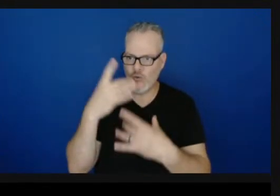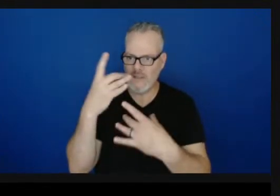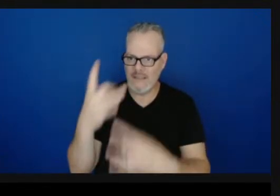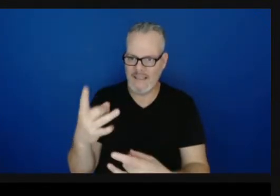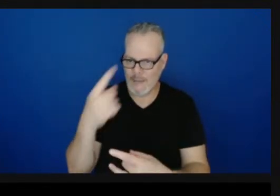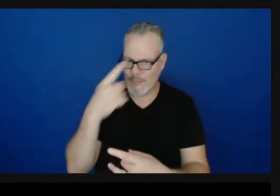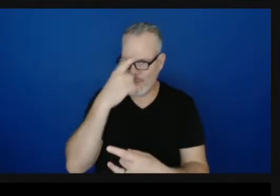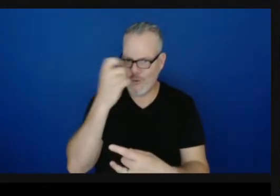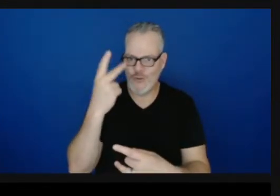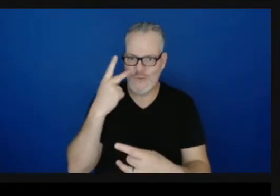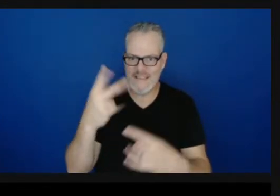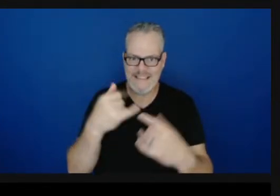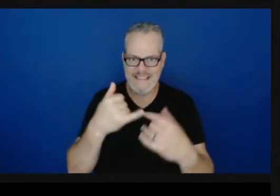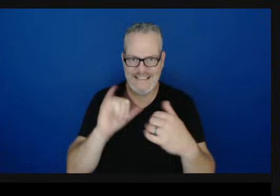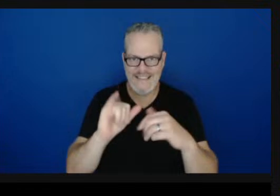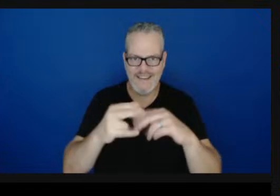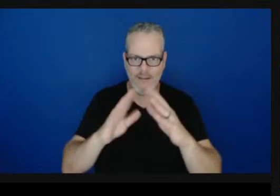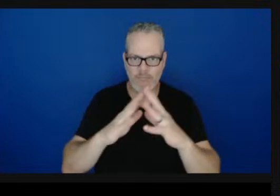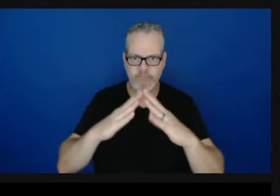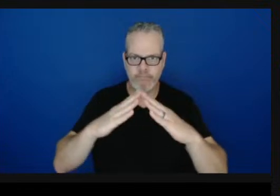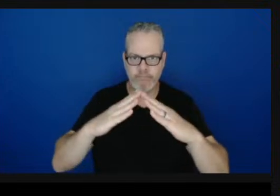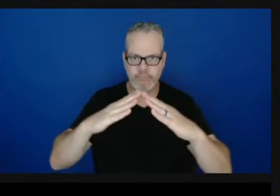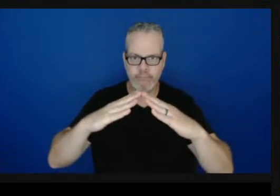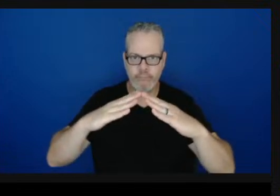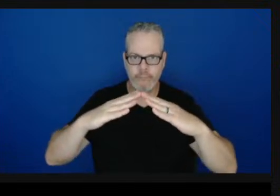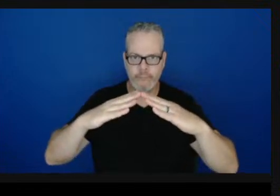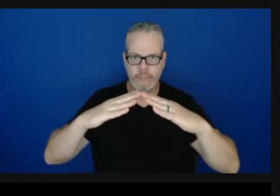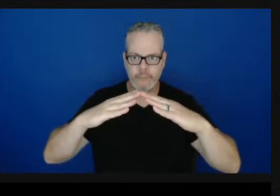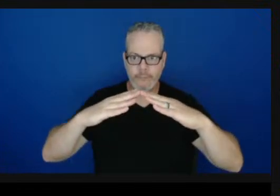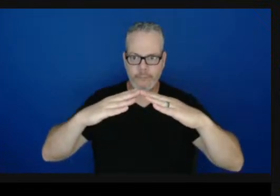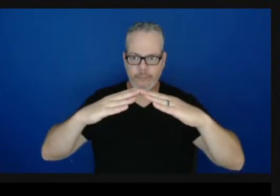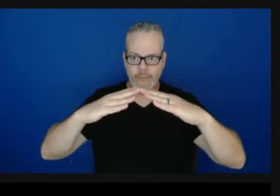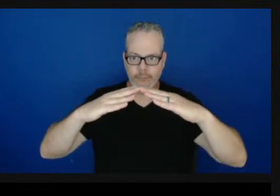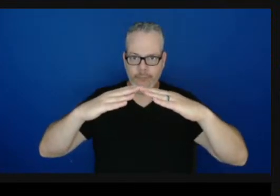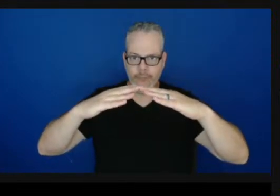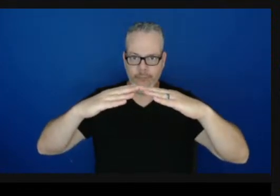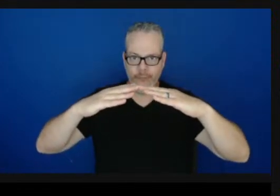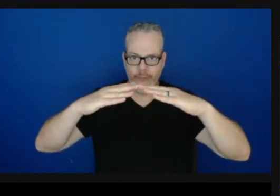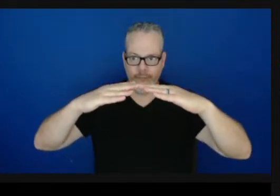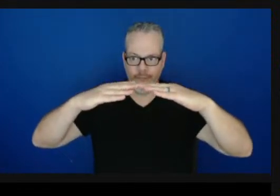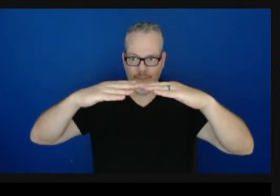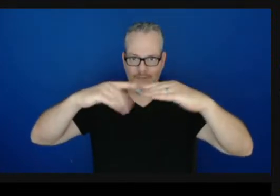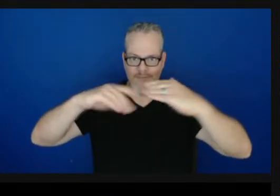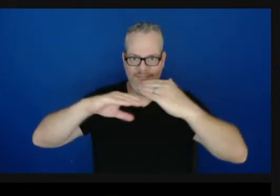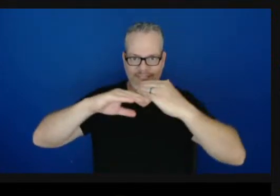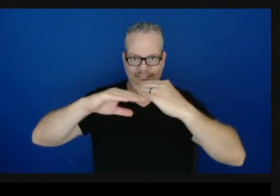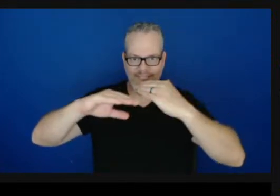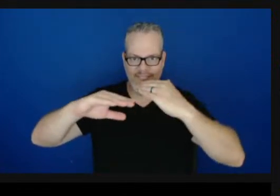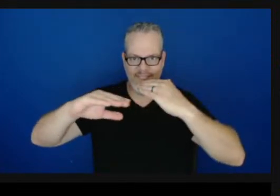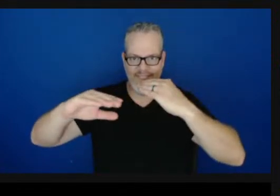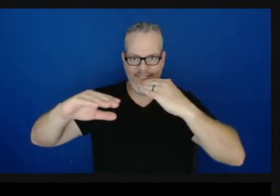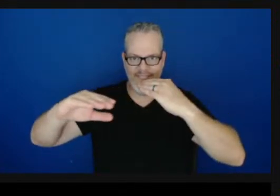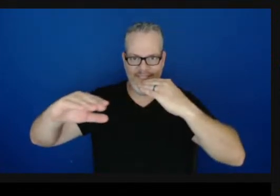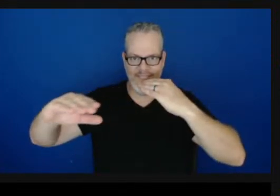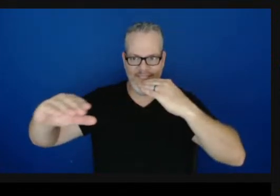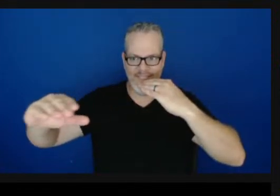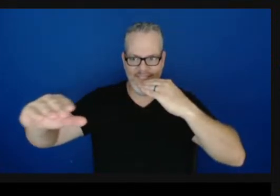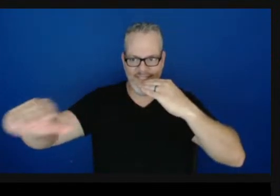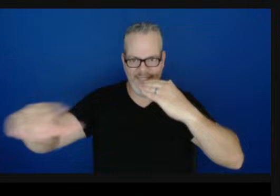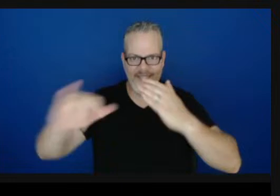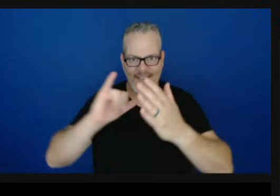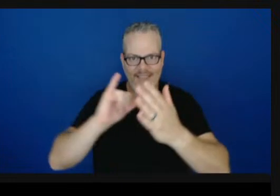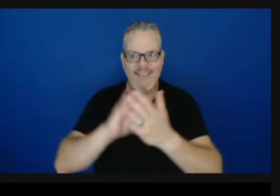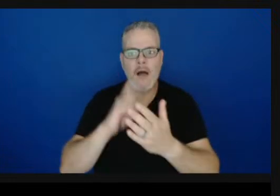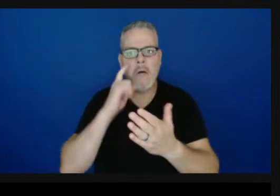still climbing, reinflating a little bit, and that seems to have really flattened out in the last couple of days here. So that's really the most telling thing